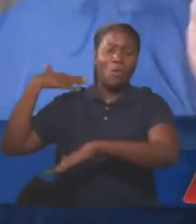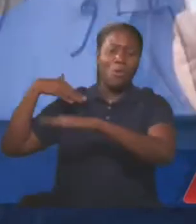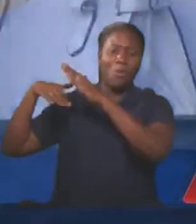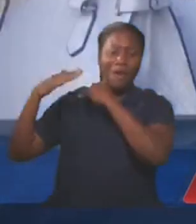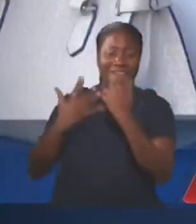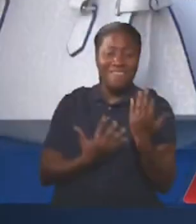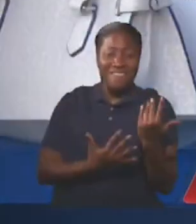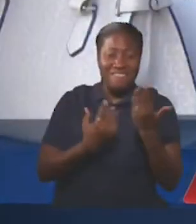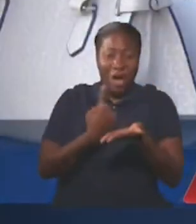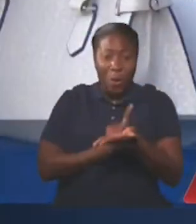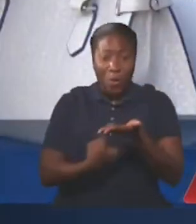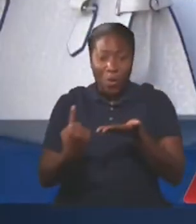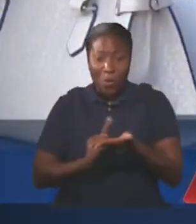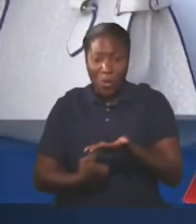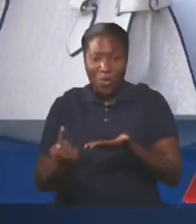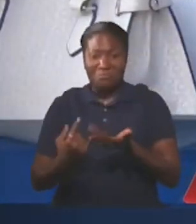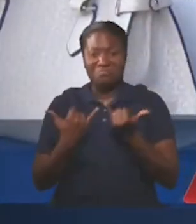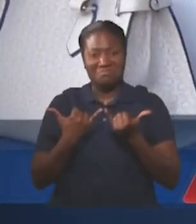to wait weeks.